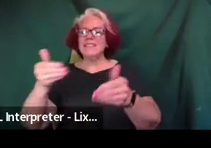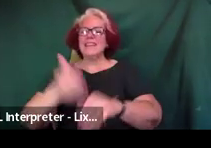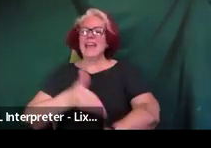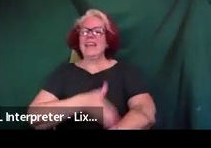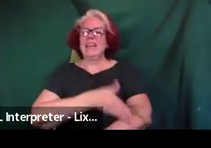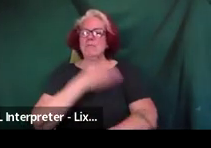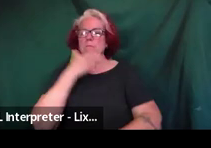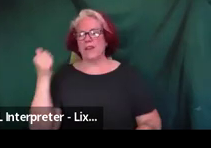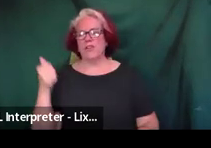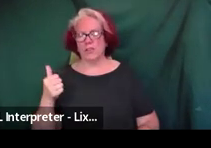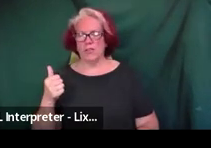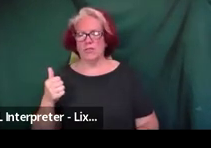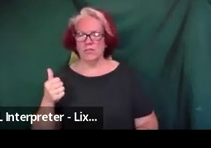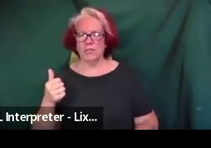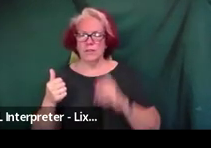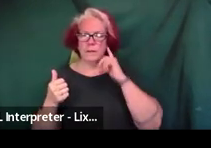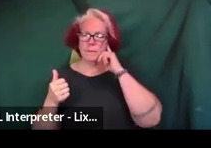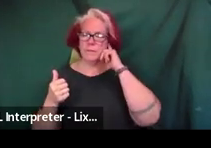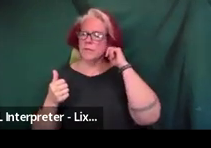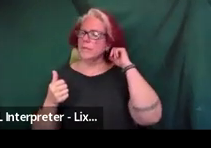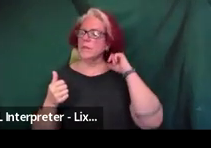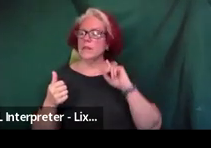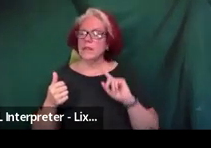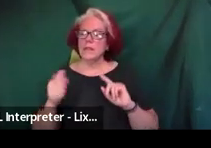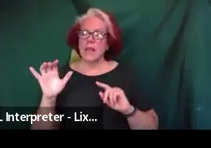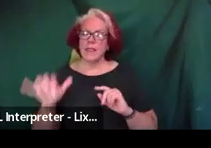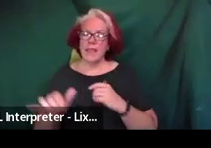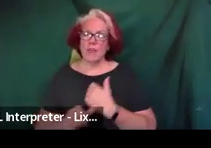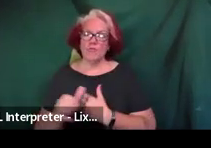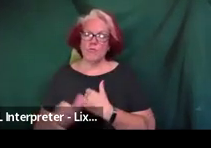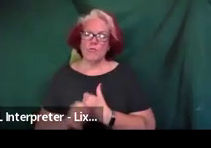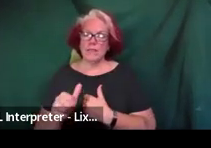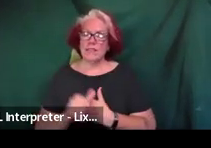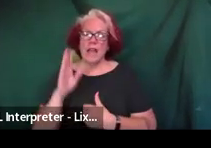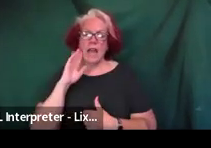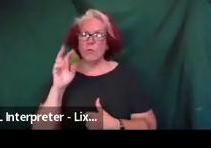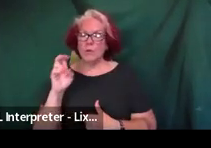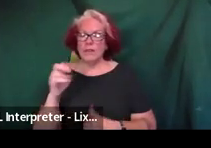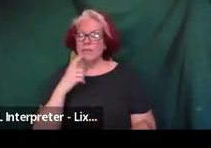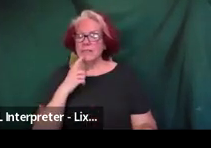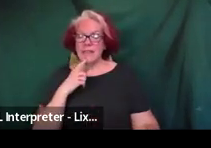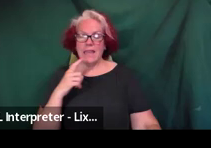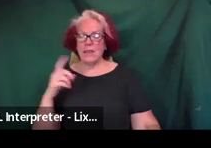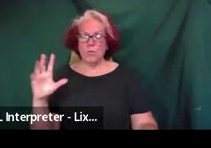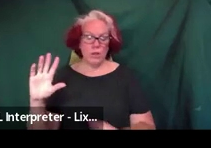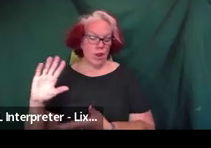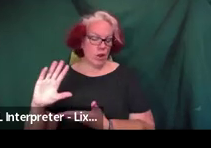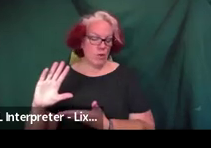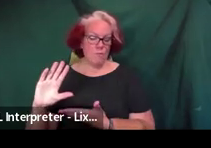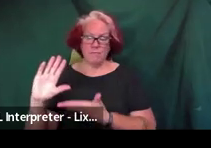to identifying where there's a need. So that risk is, I would even say, minimizing by the